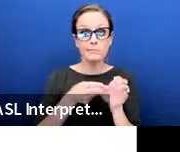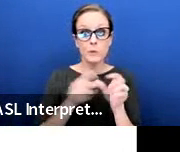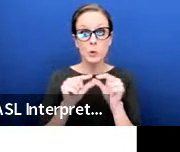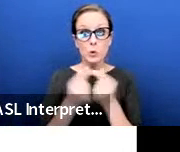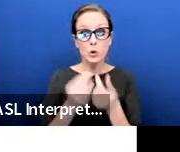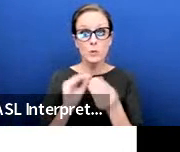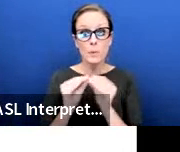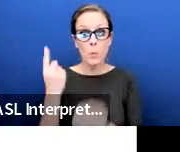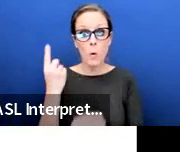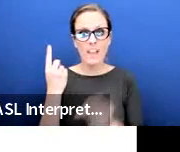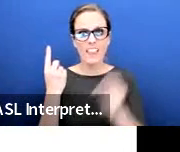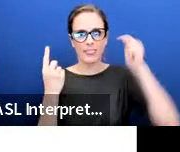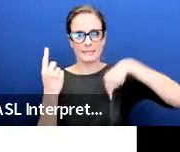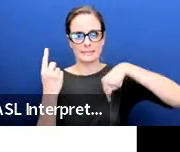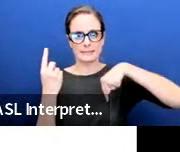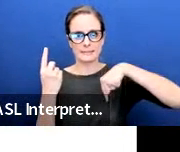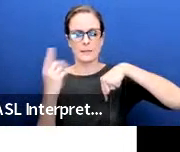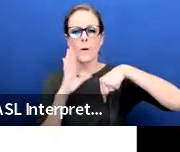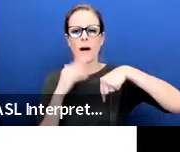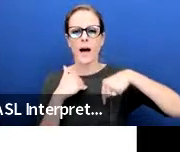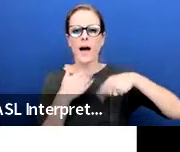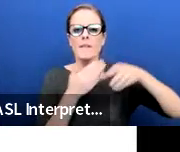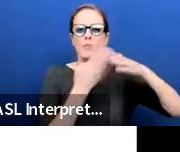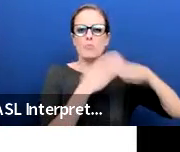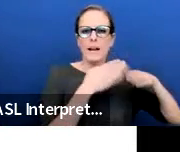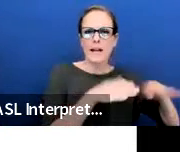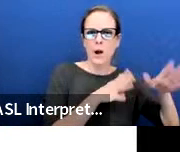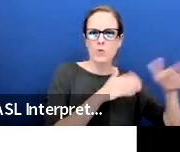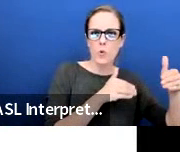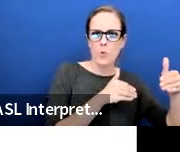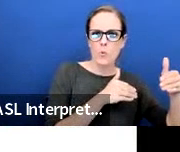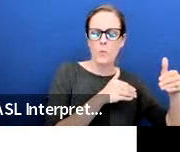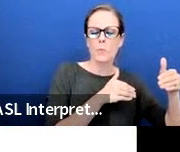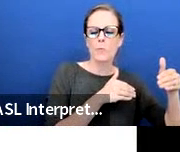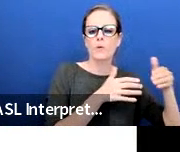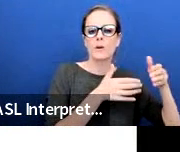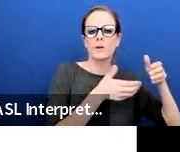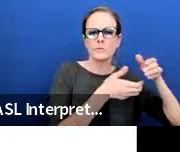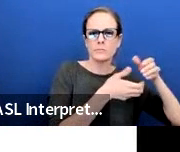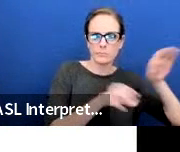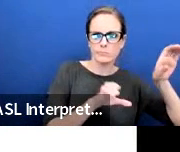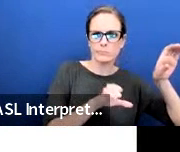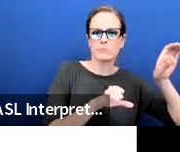we'll have a breakout room for 2 and 3, which are the testing,